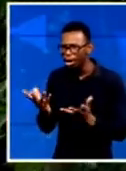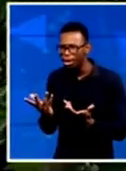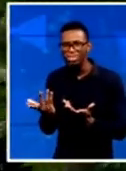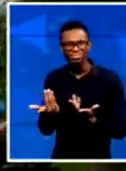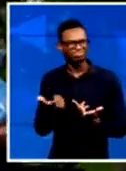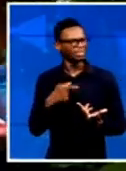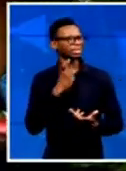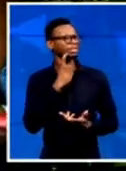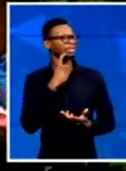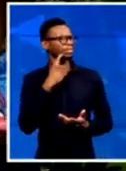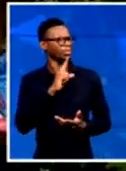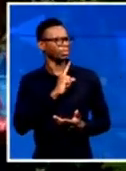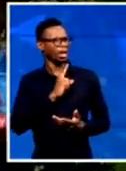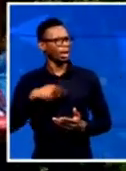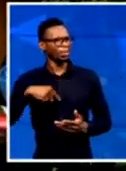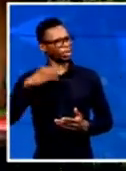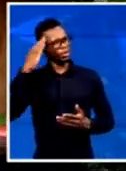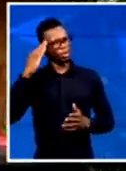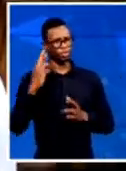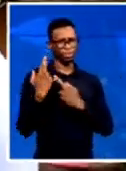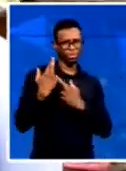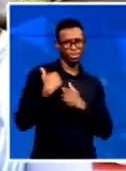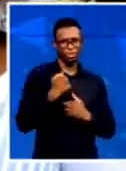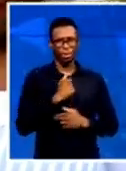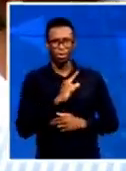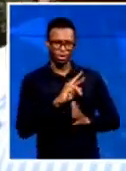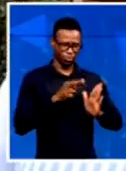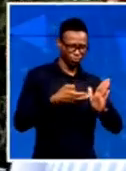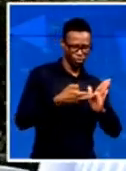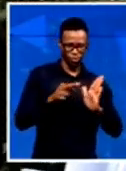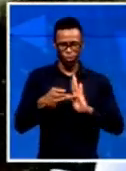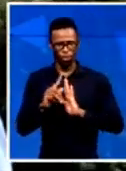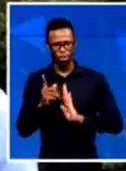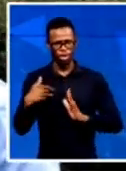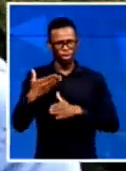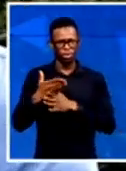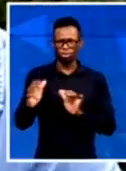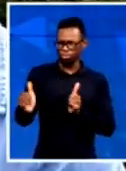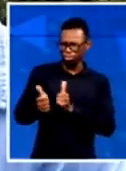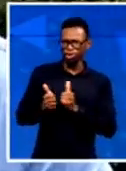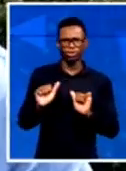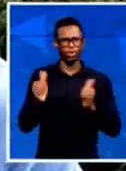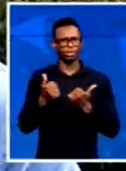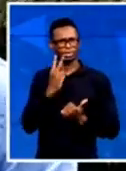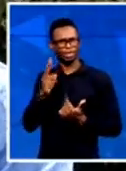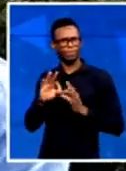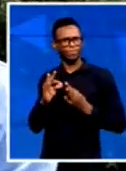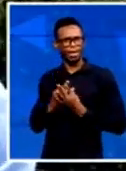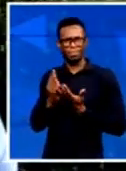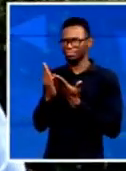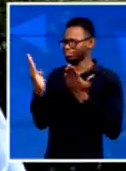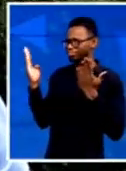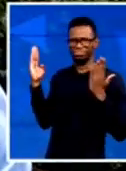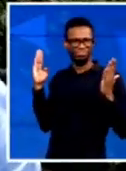so I think we actually work really, really well together. As you can see, the family is right here, so we actually, we work really, really